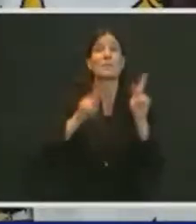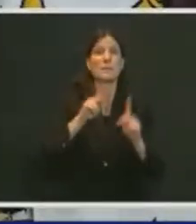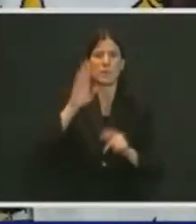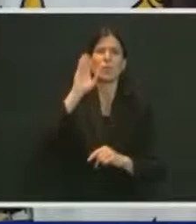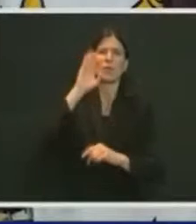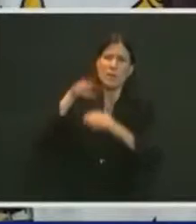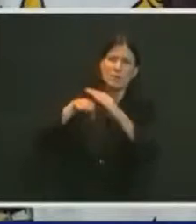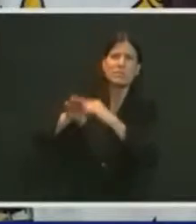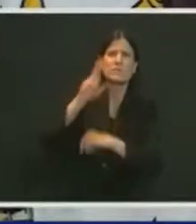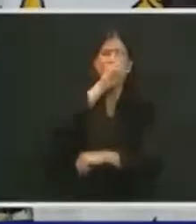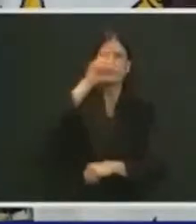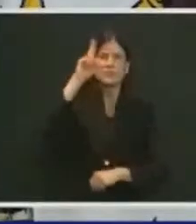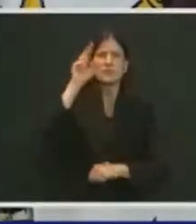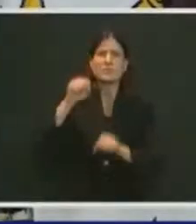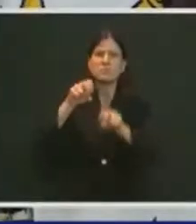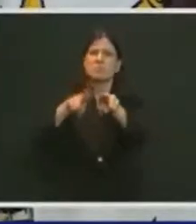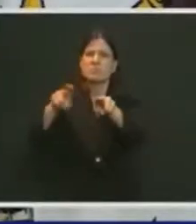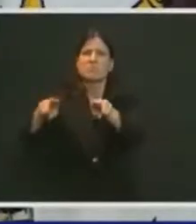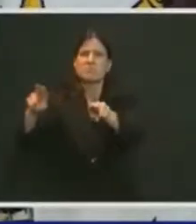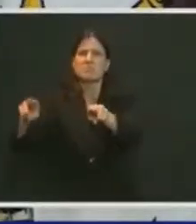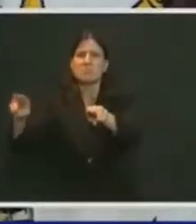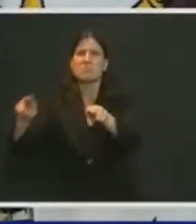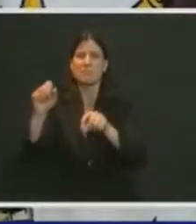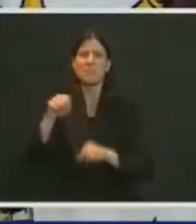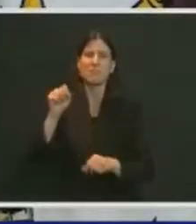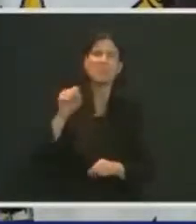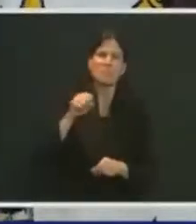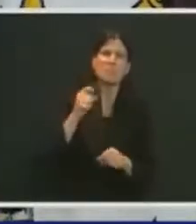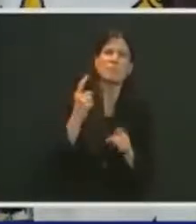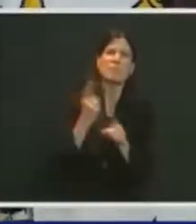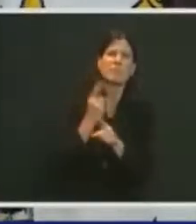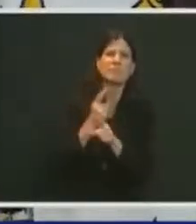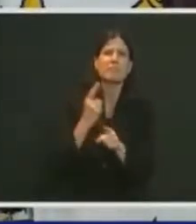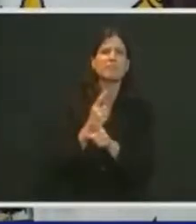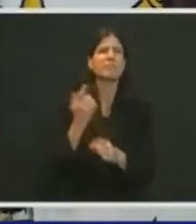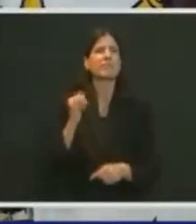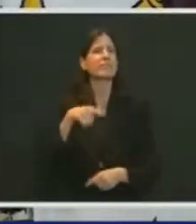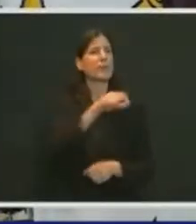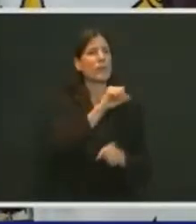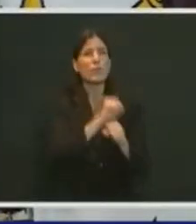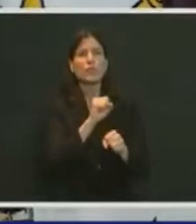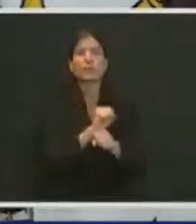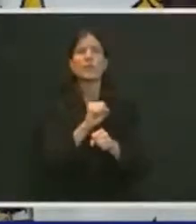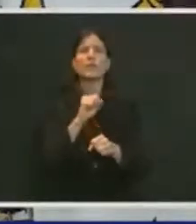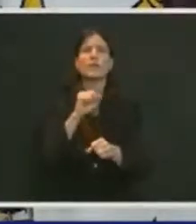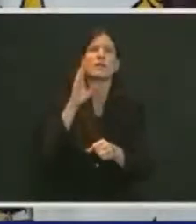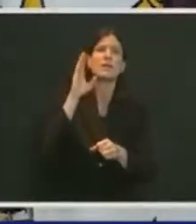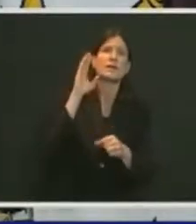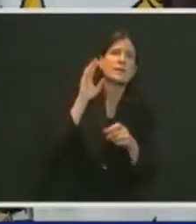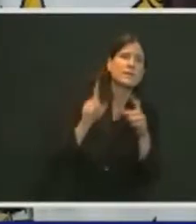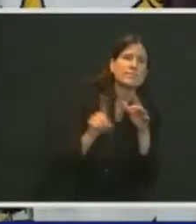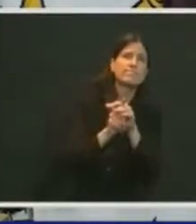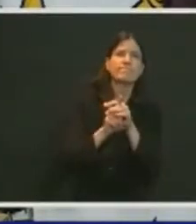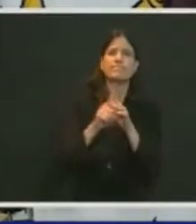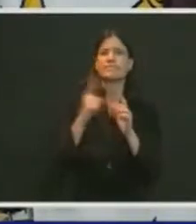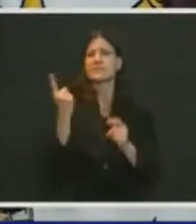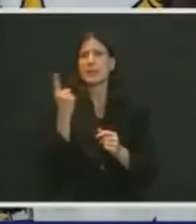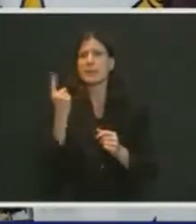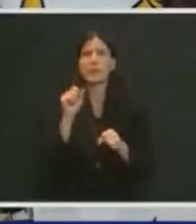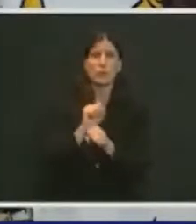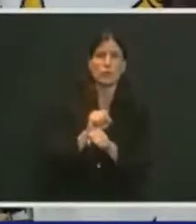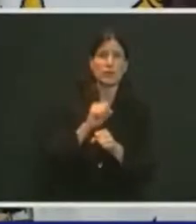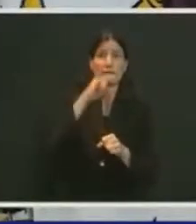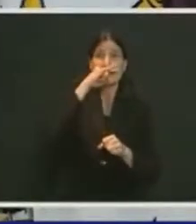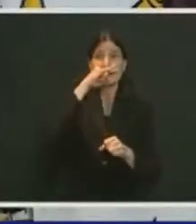start getting back to work. We're going to let the kids go back to camp. You're going to see hospitalizations go up. But as long as it takes more than a